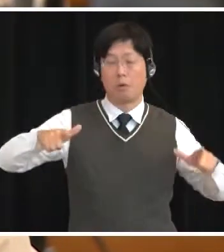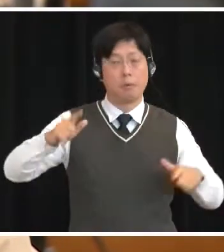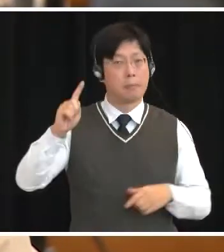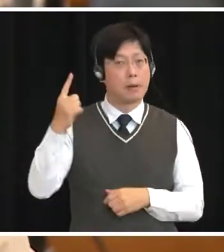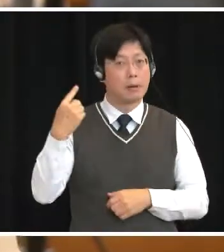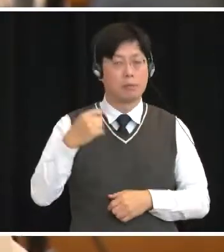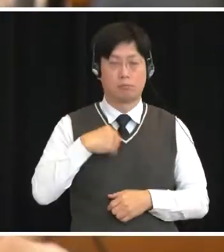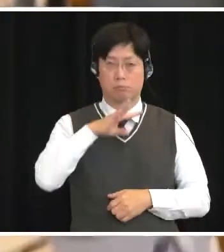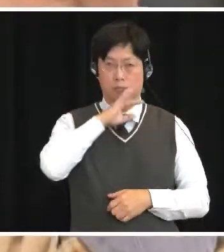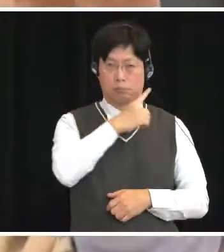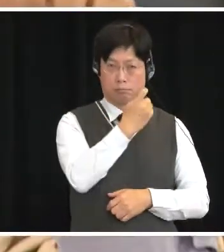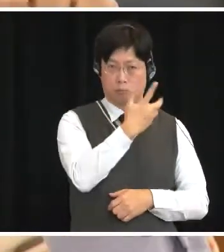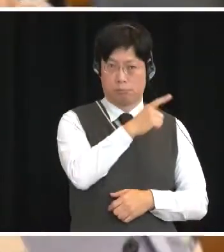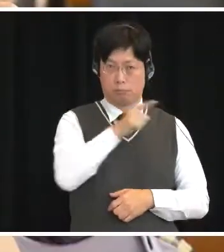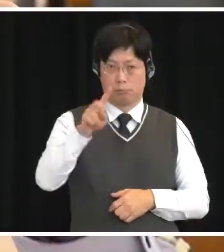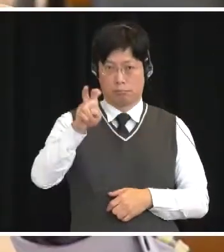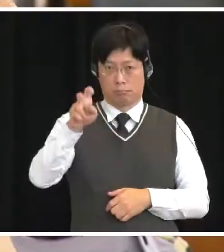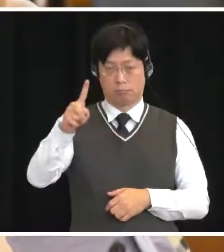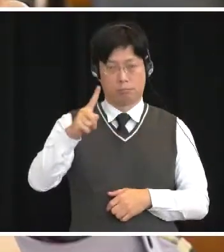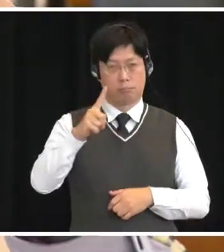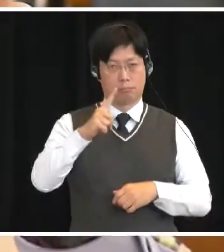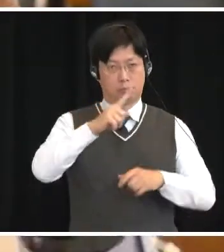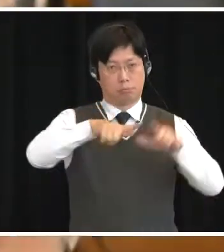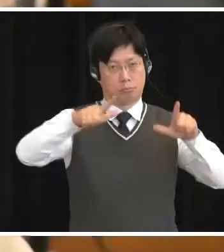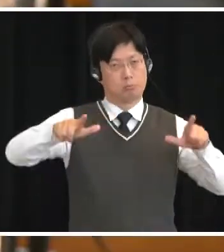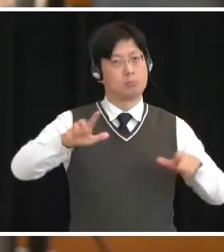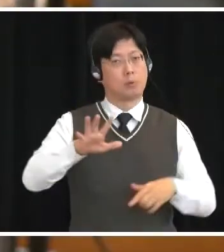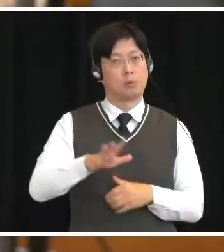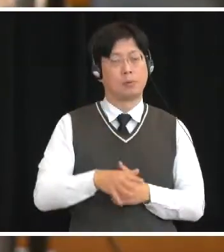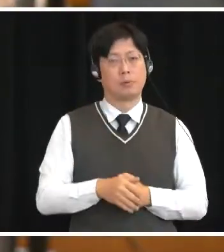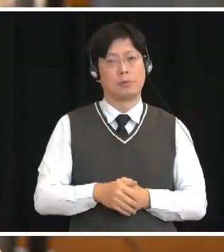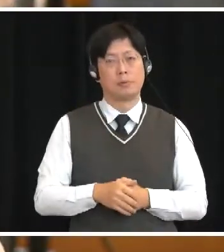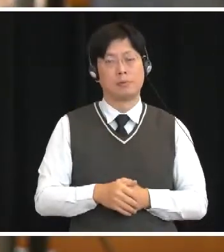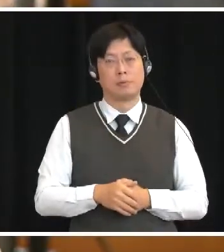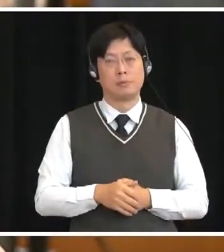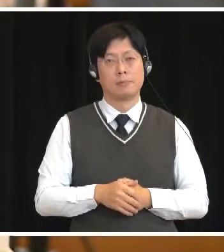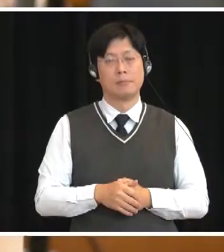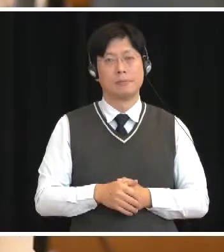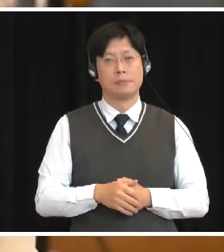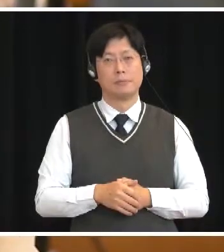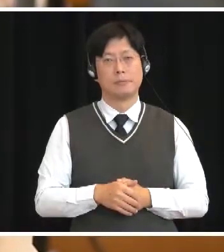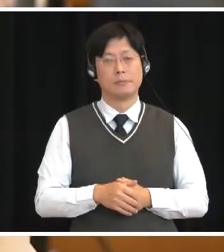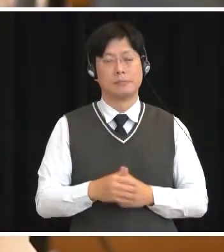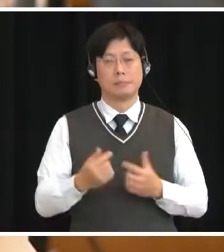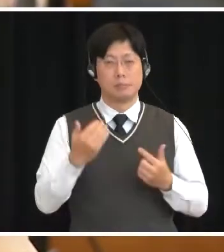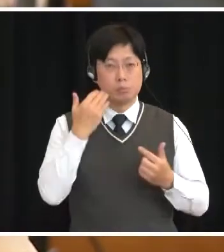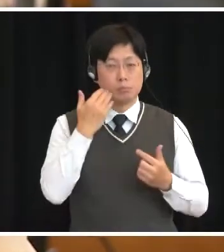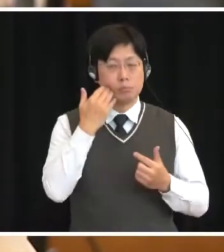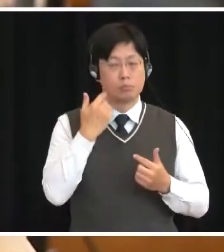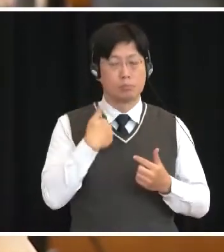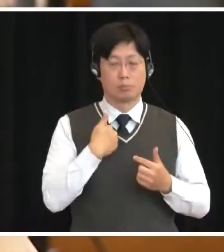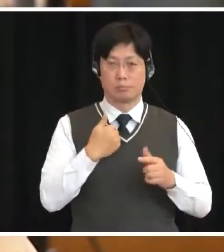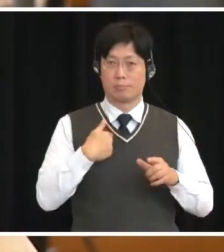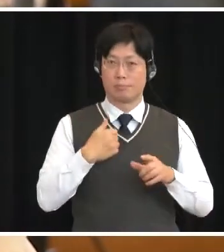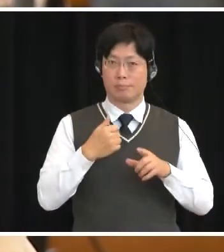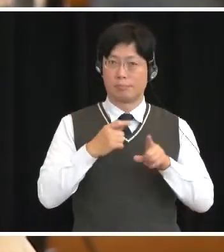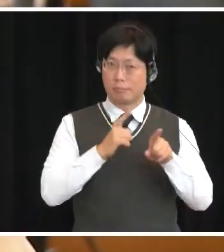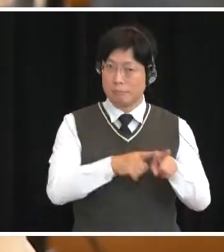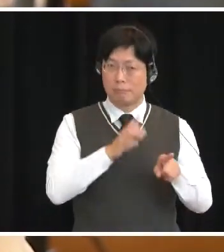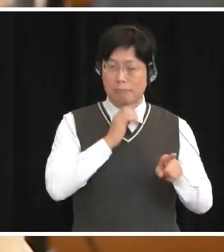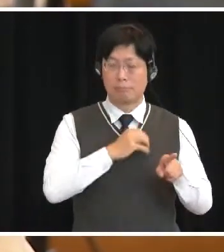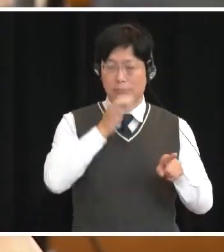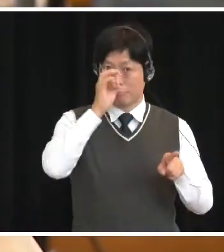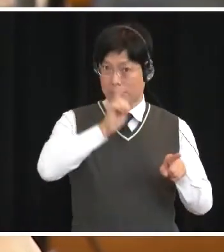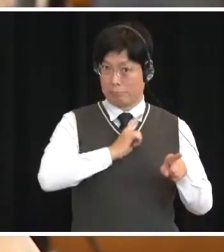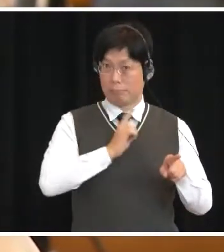There are different provisions regarding the age of majority in different countries, ranging from 18